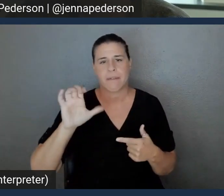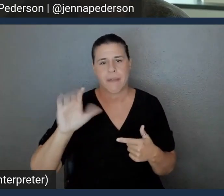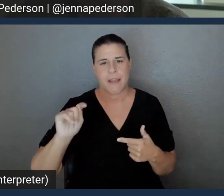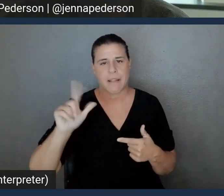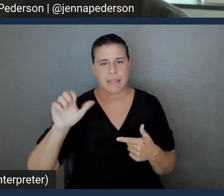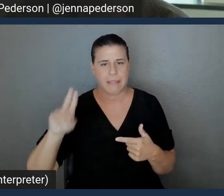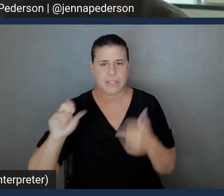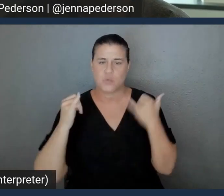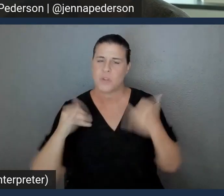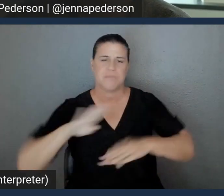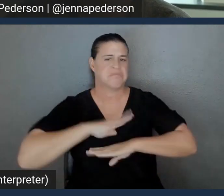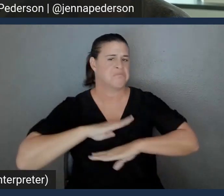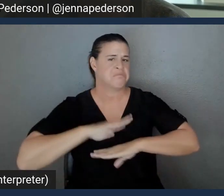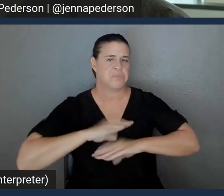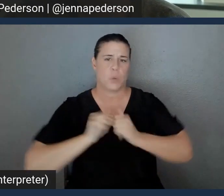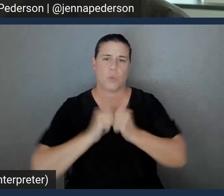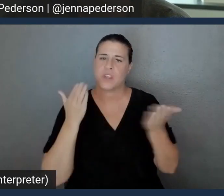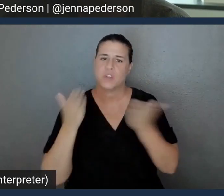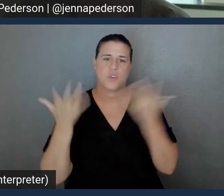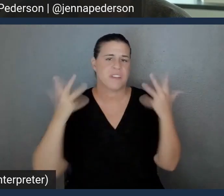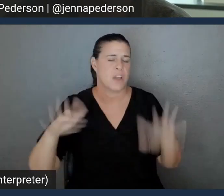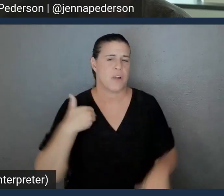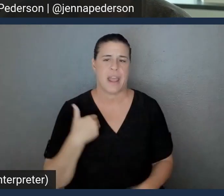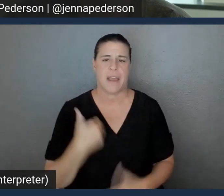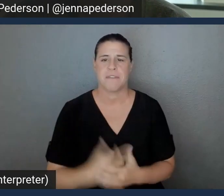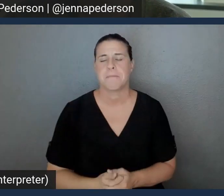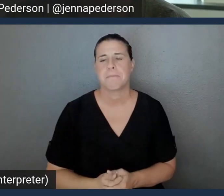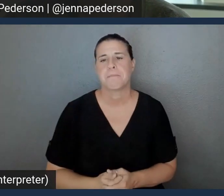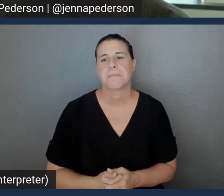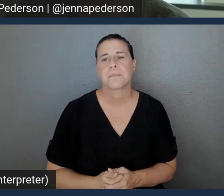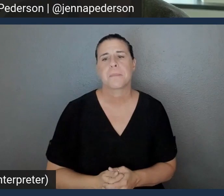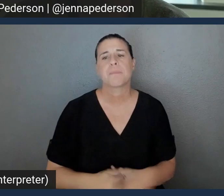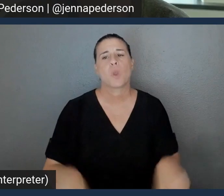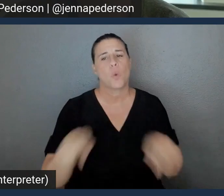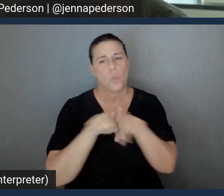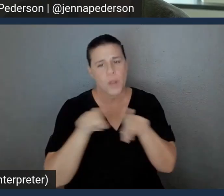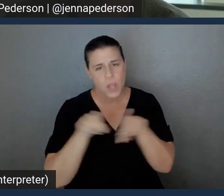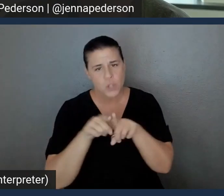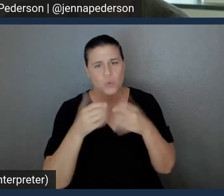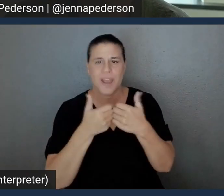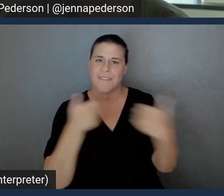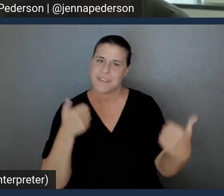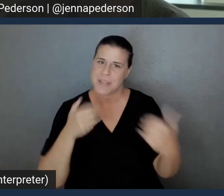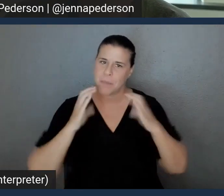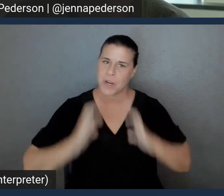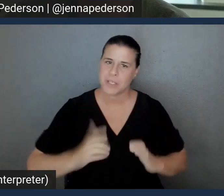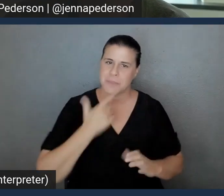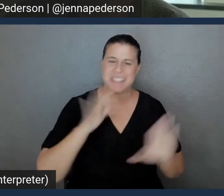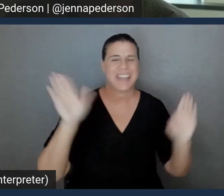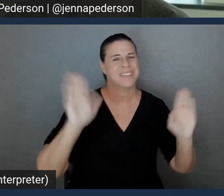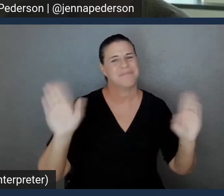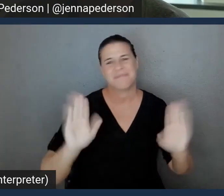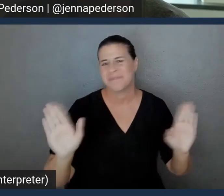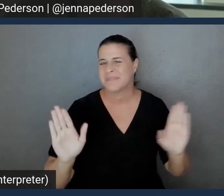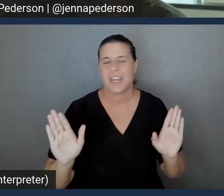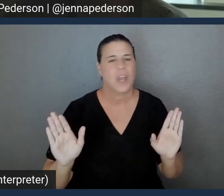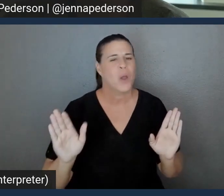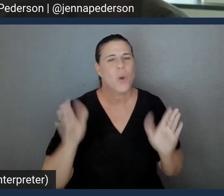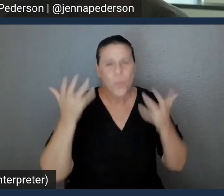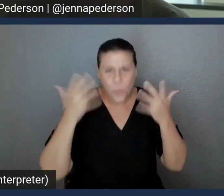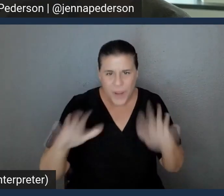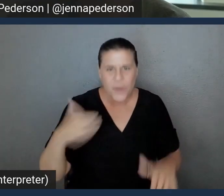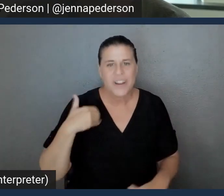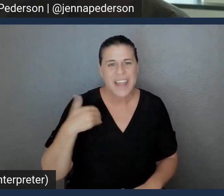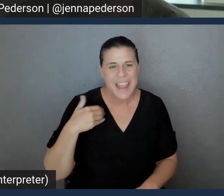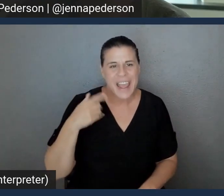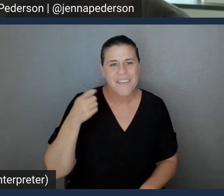super happy with the services that they have. But we've also have a separate set of customers that said, hey, you know what? We already have